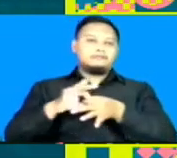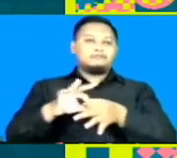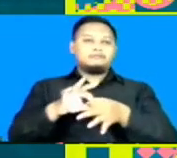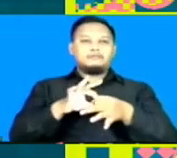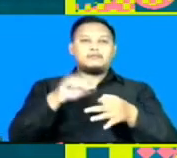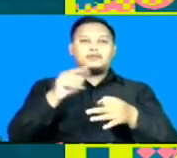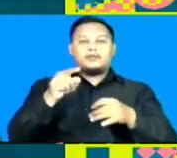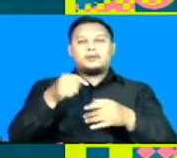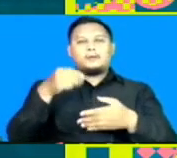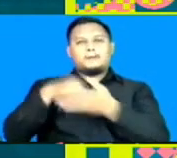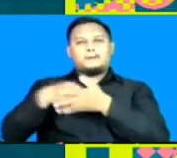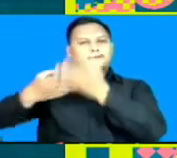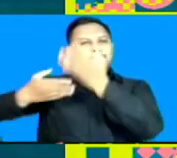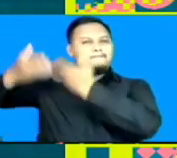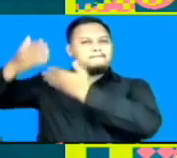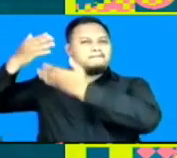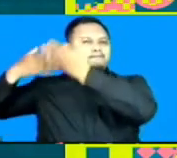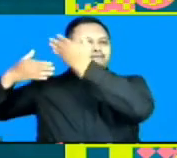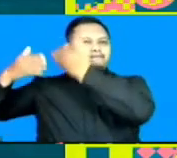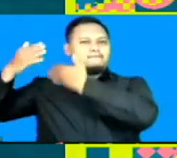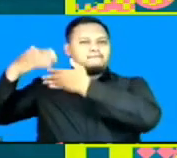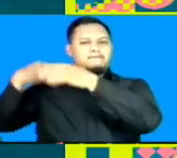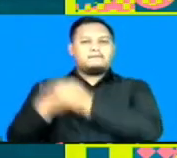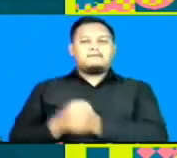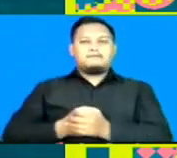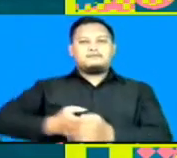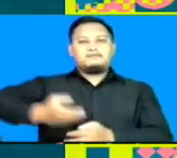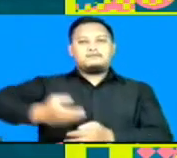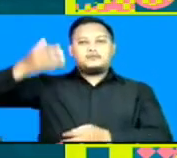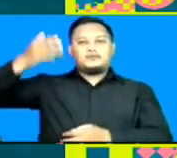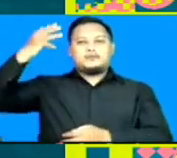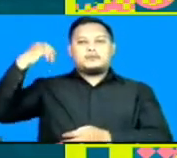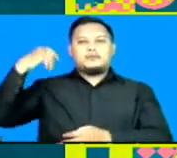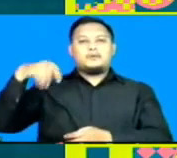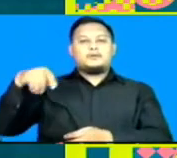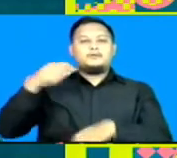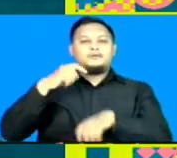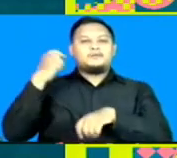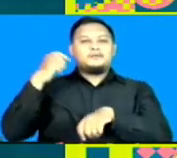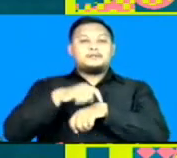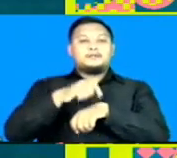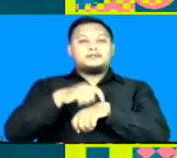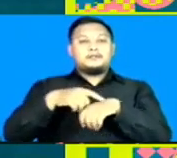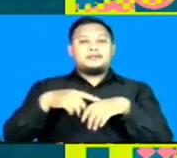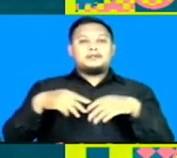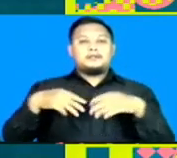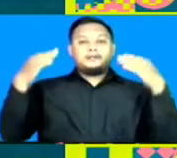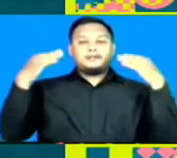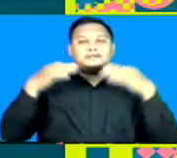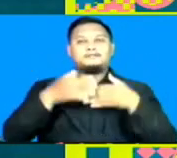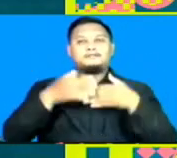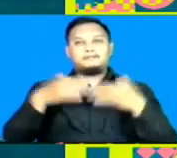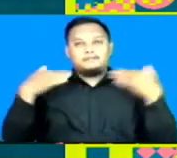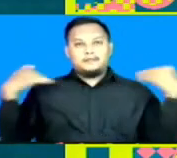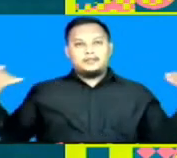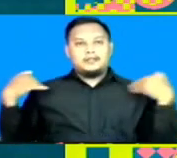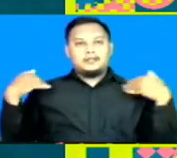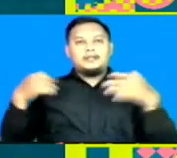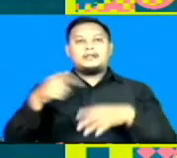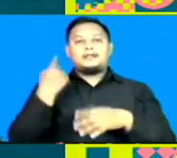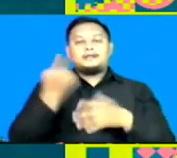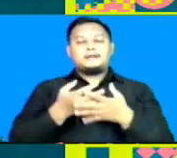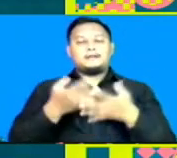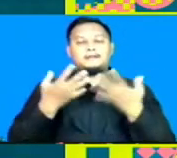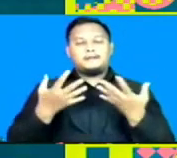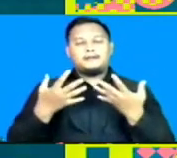During the colonial period, we cooperated to gain our independence, although we come from different social,